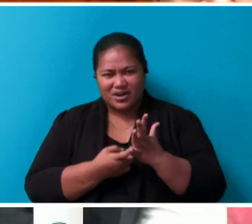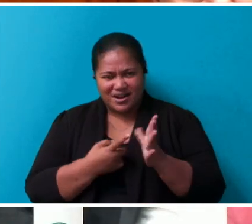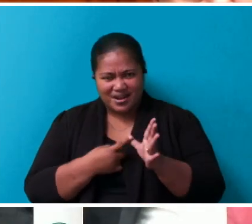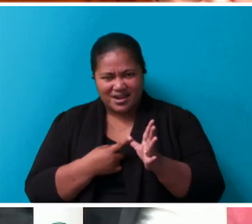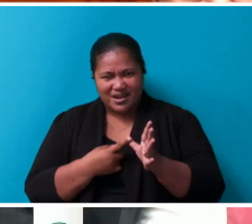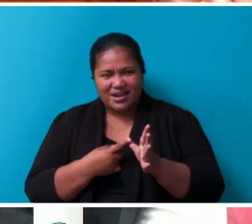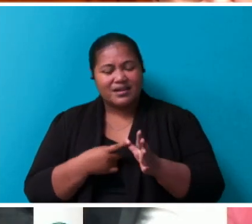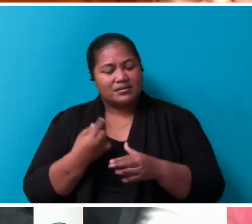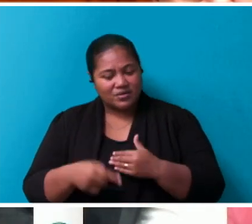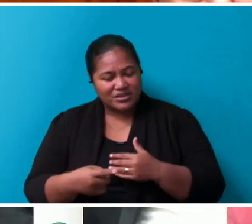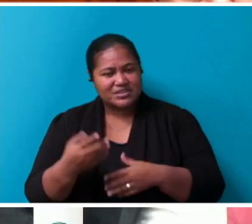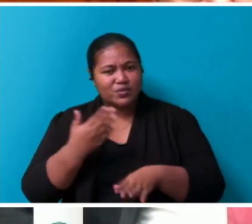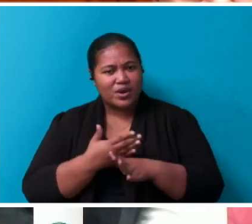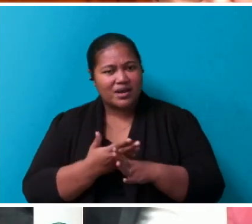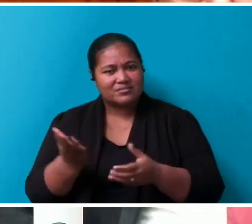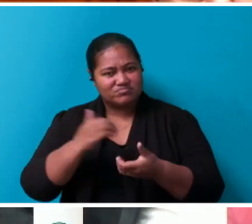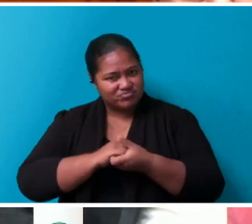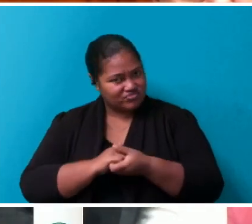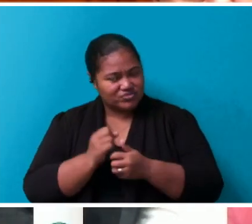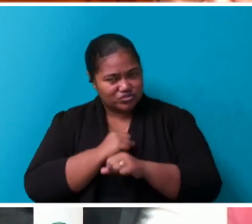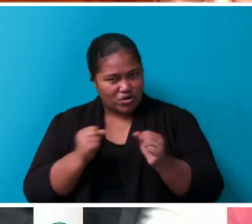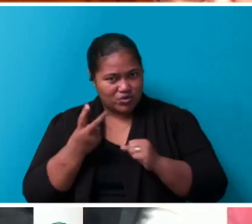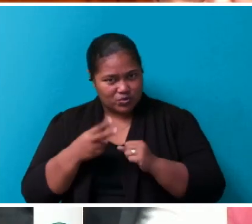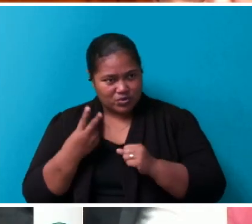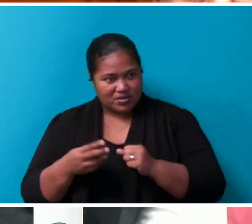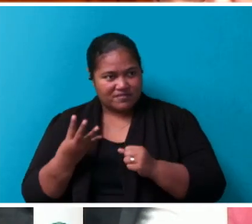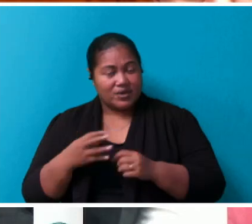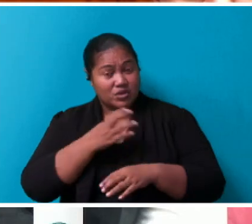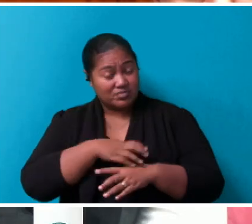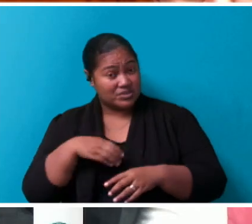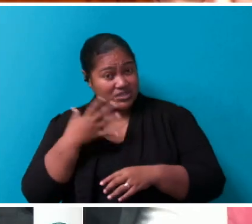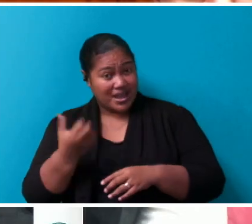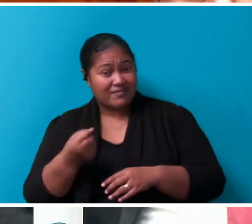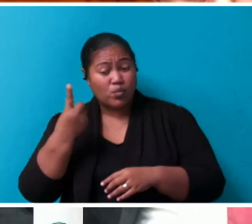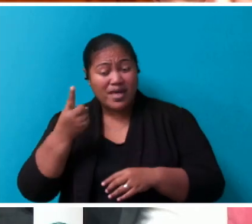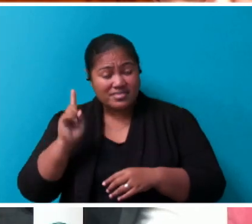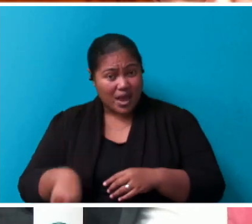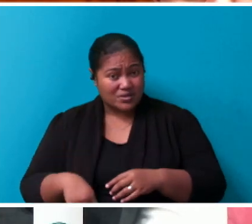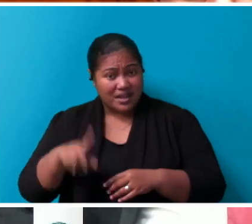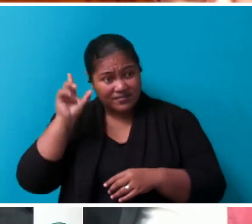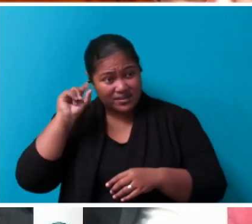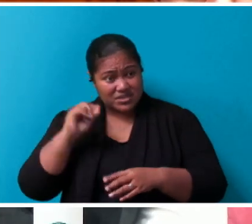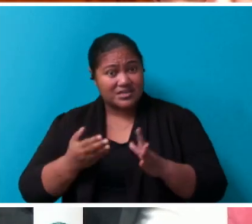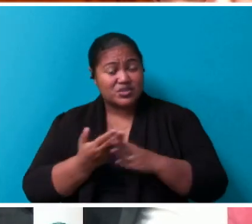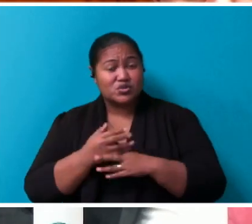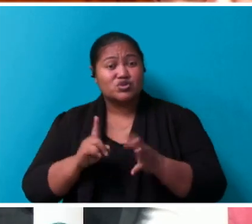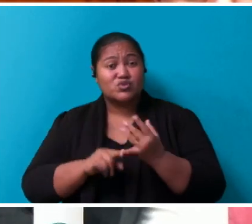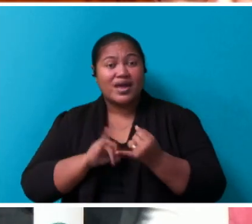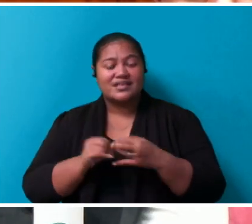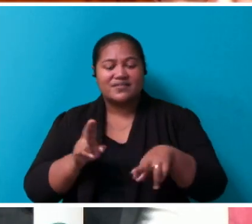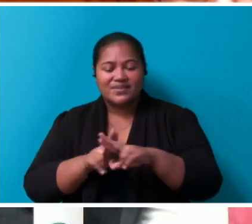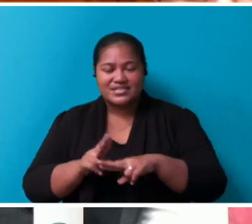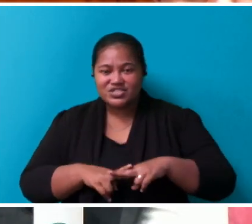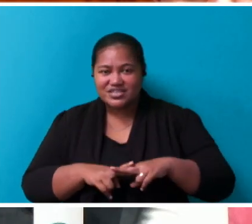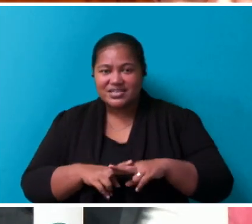strong. In 2024, the Commission reached over 1,000 Fijians through the U.S.-Fiji Investment